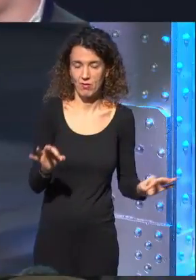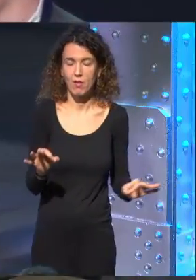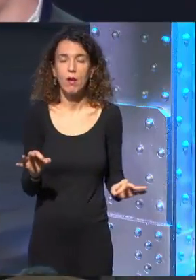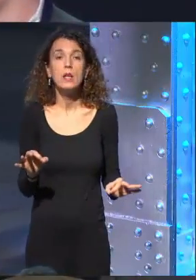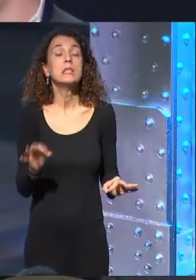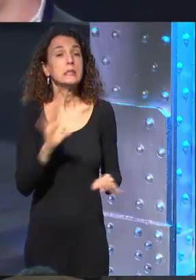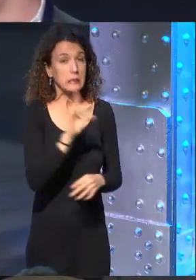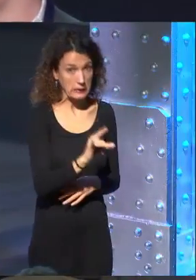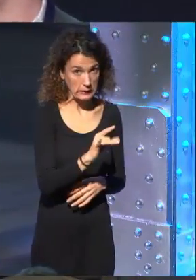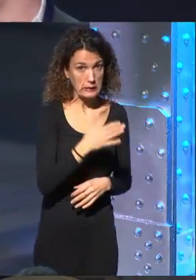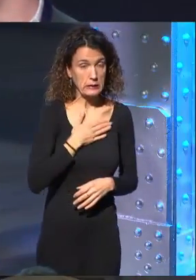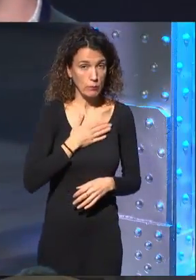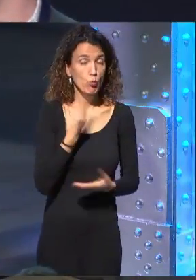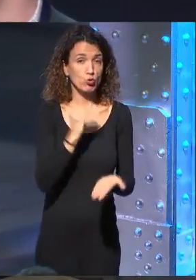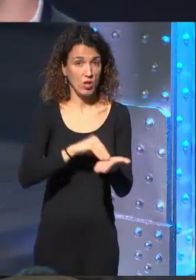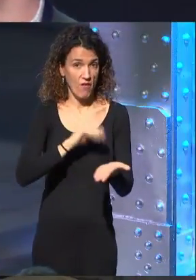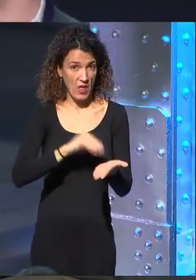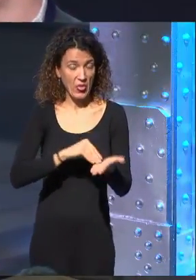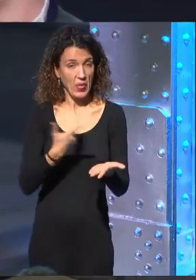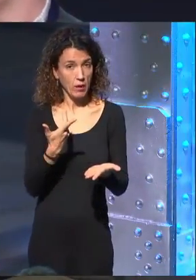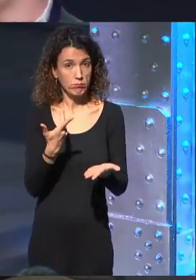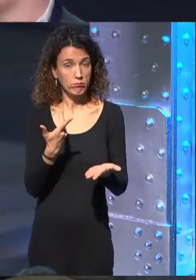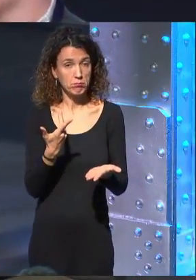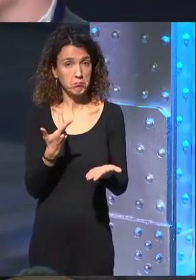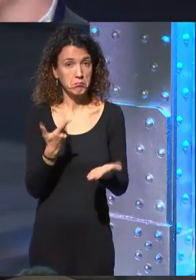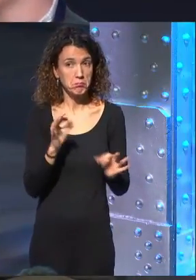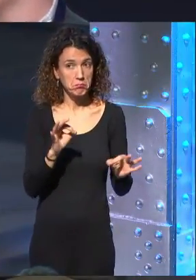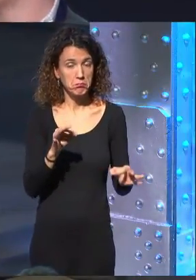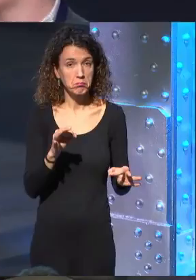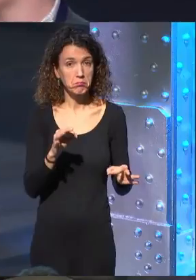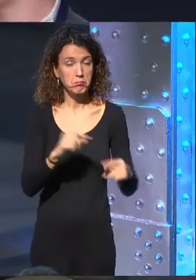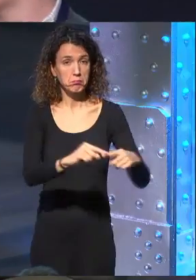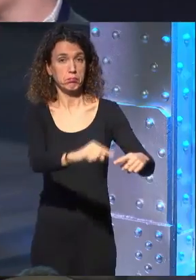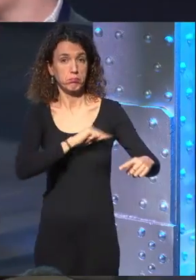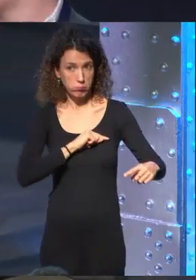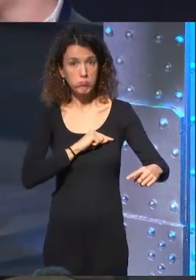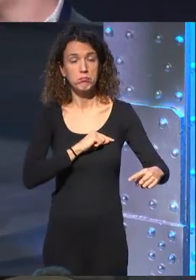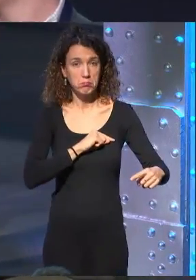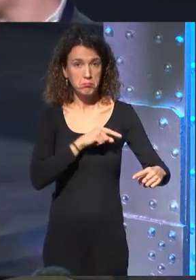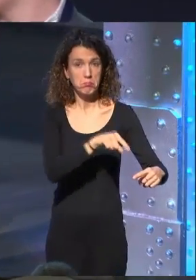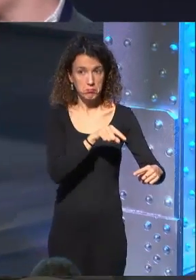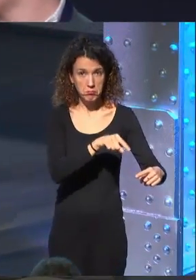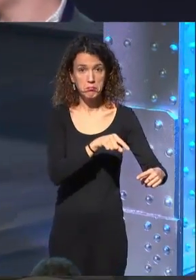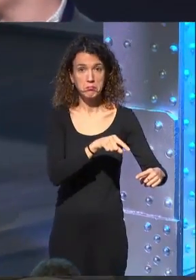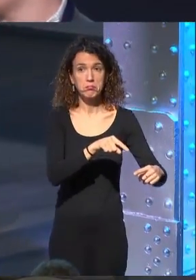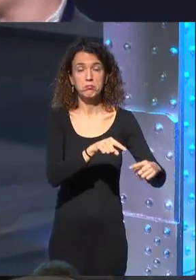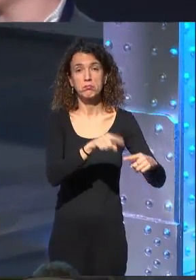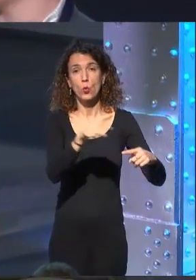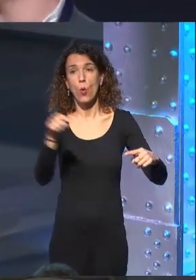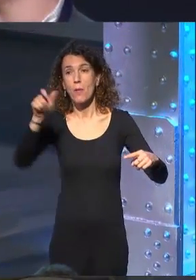do. Well, yes, many times I get